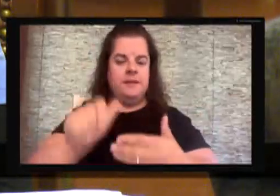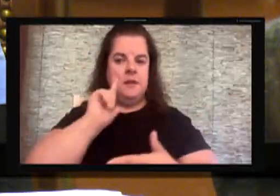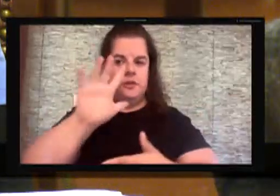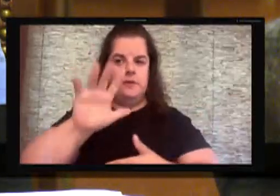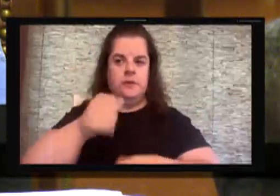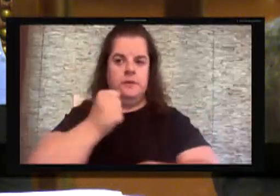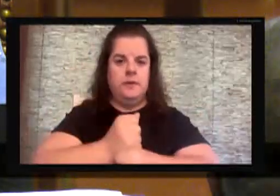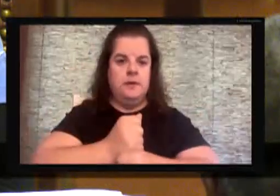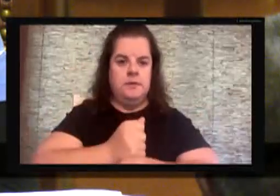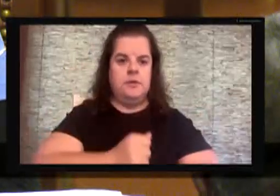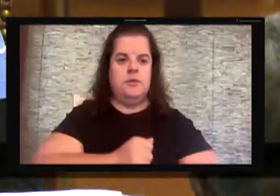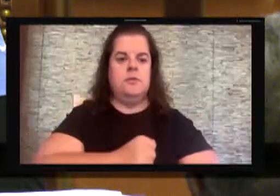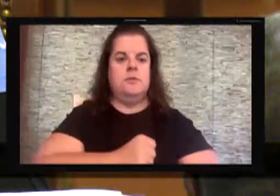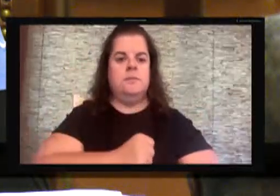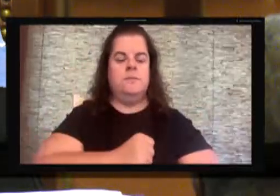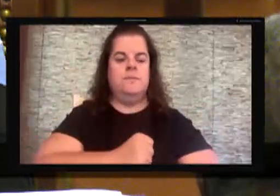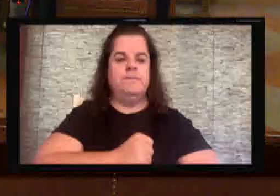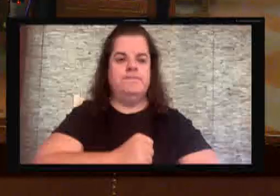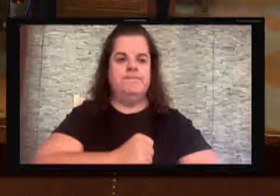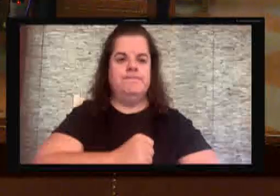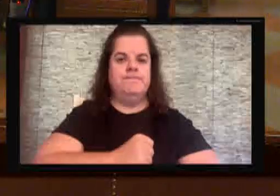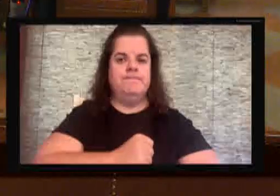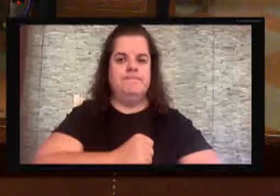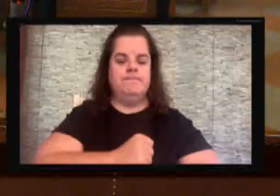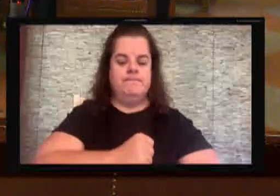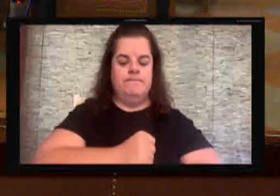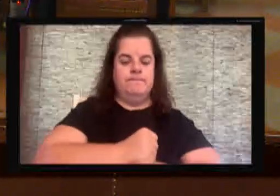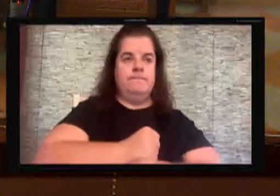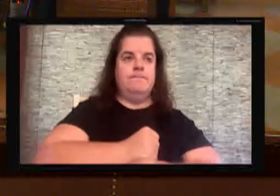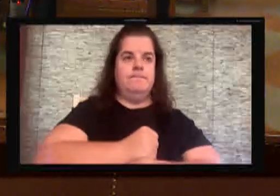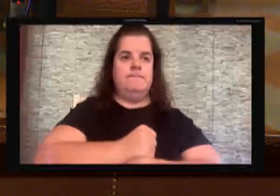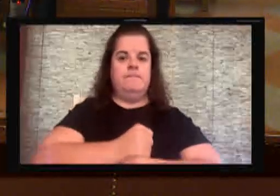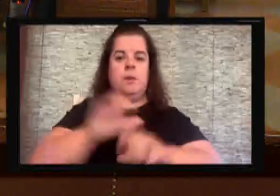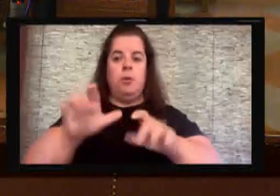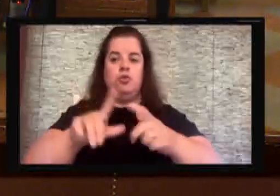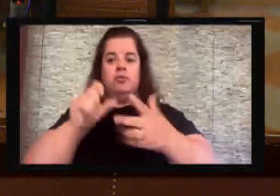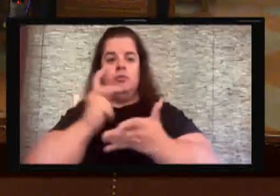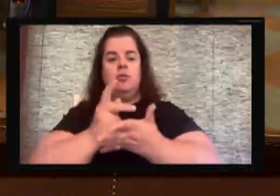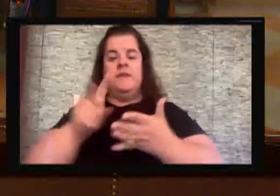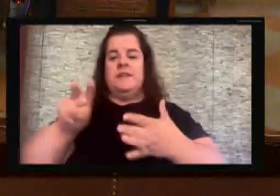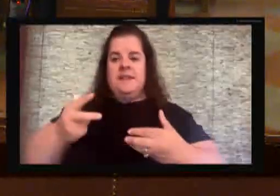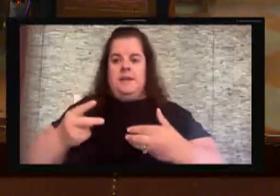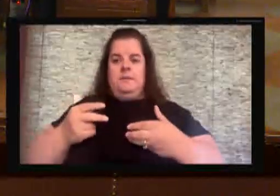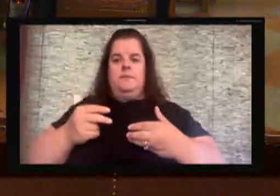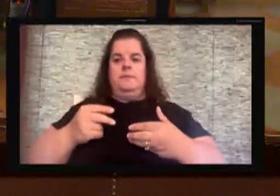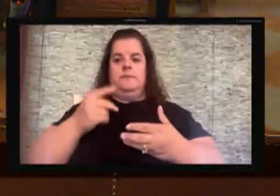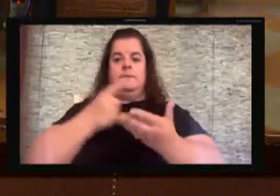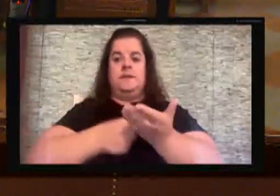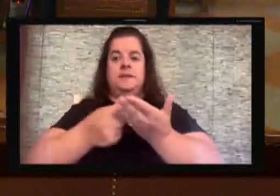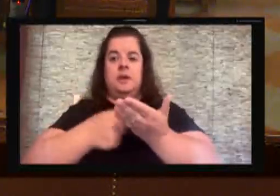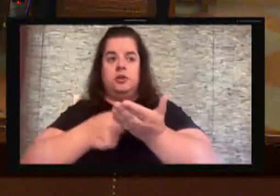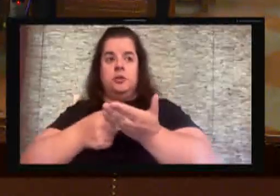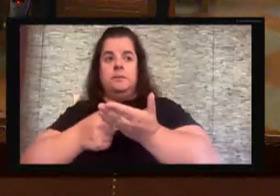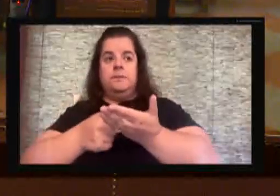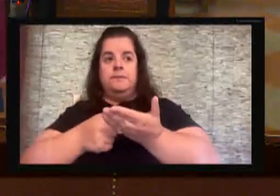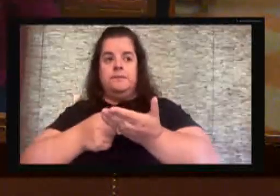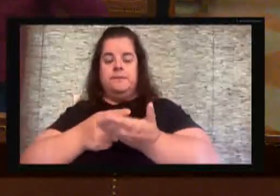$32,075 over 5 years. Motion to approve. Second. Discussion?